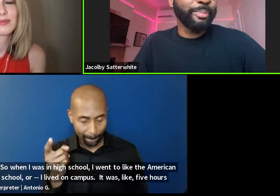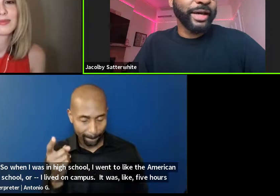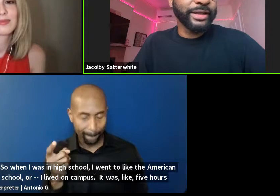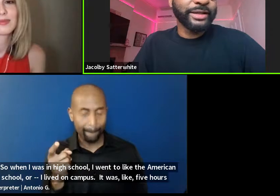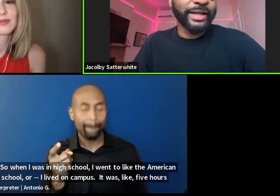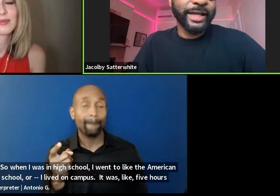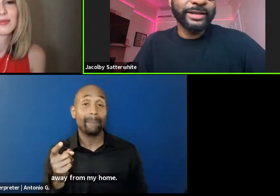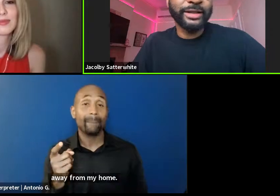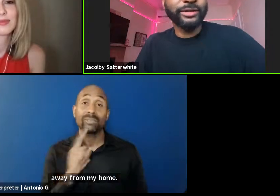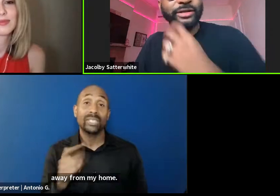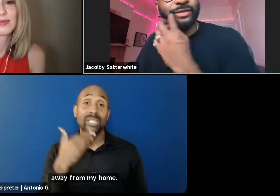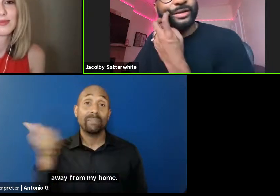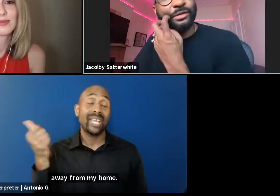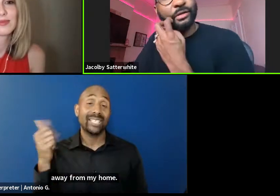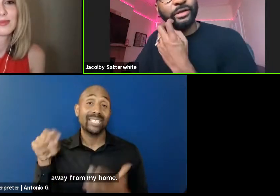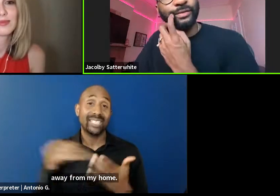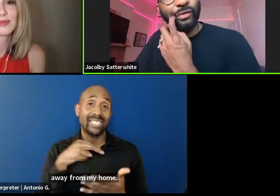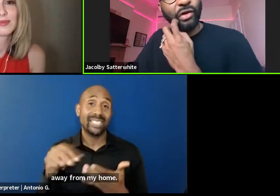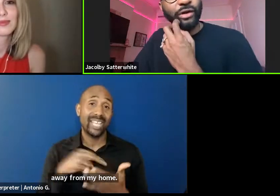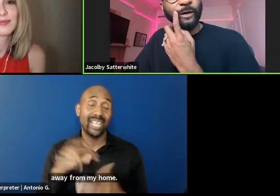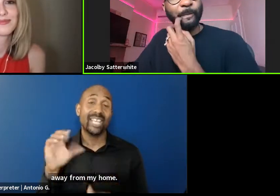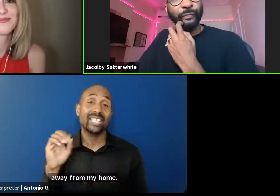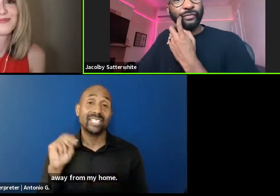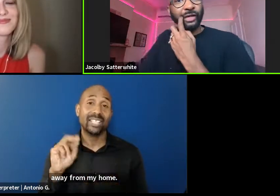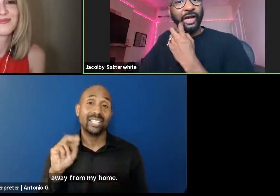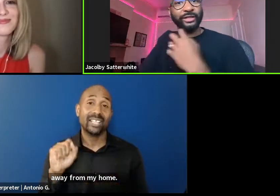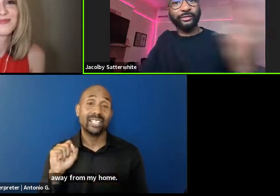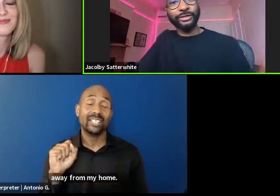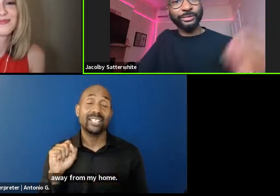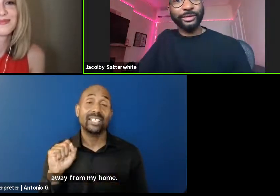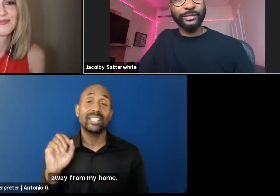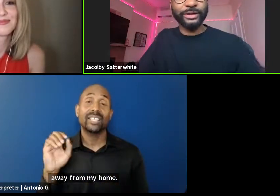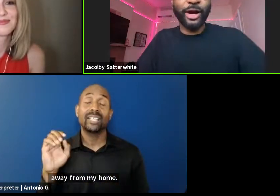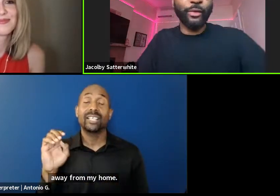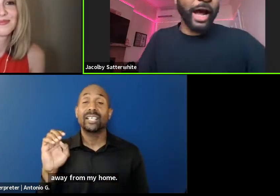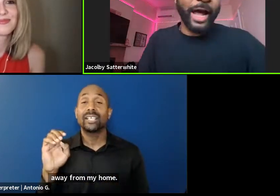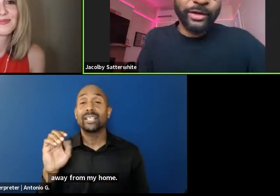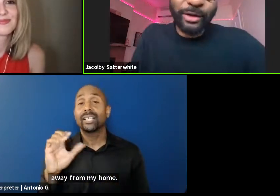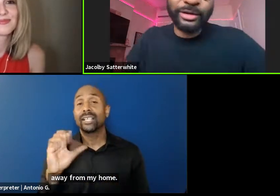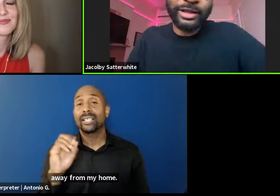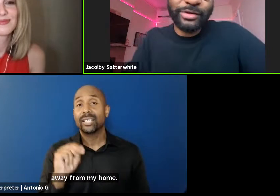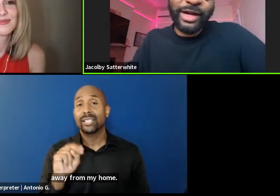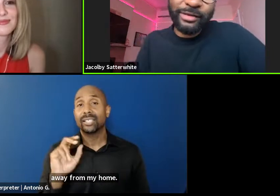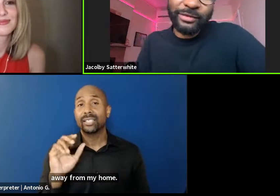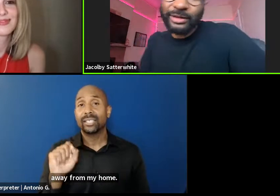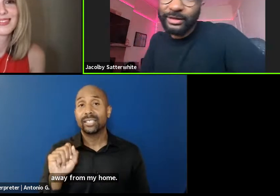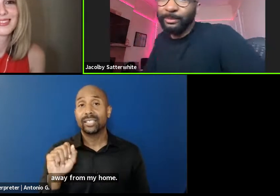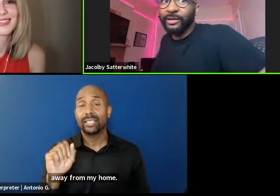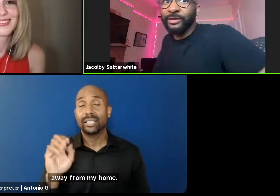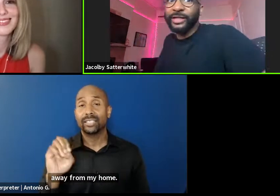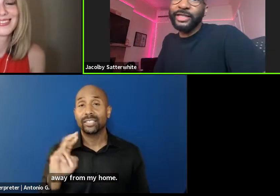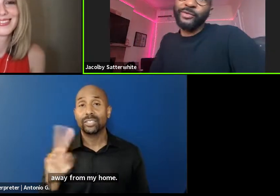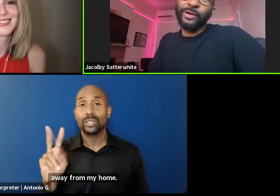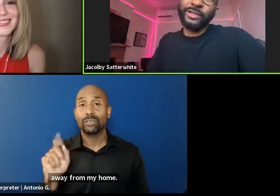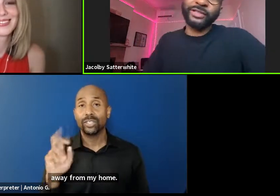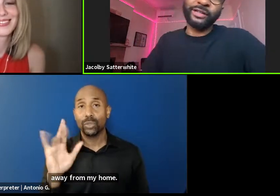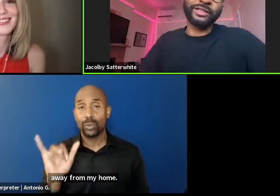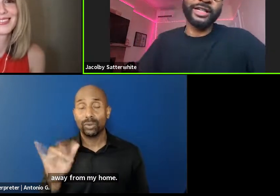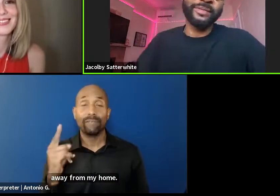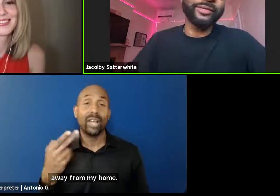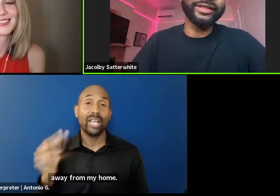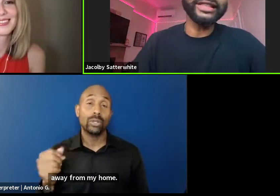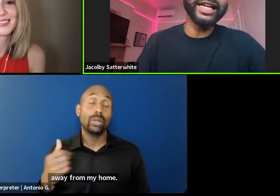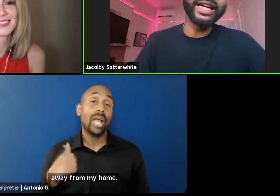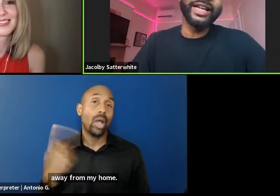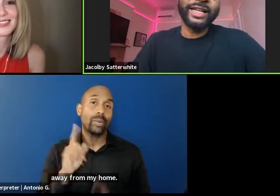actually the best dance conservatory for high schoolers, whatever. So I will have to go to these recitals and see modern dance performances all